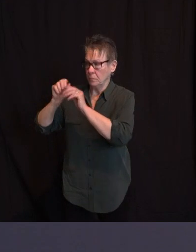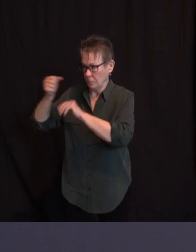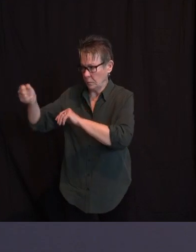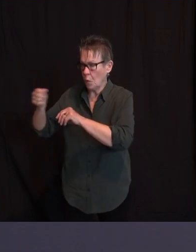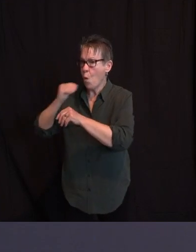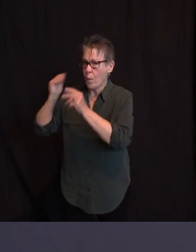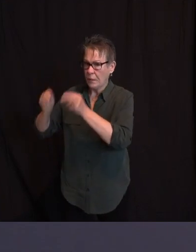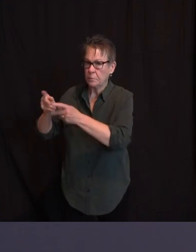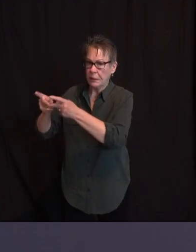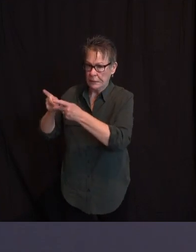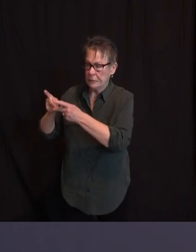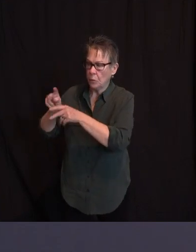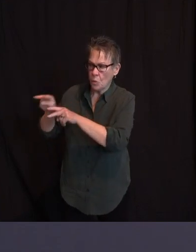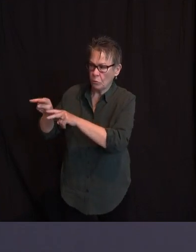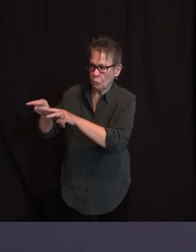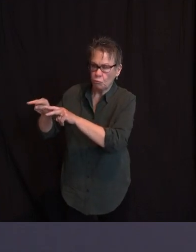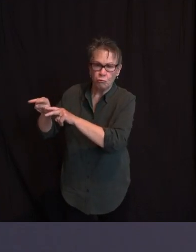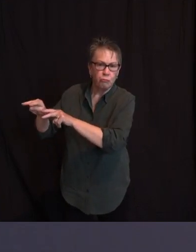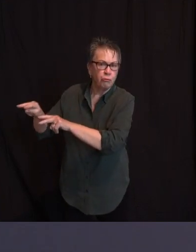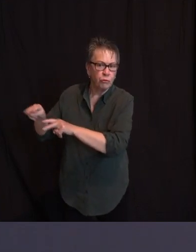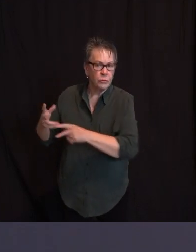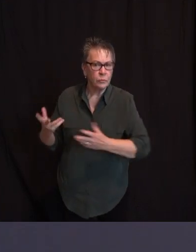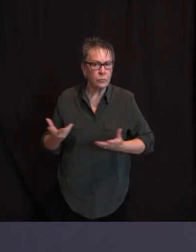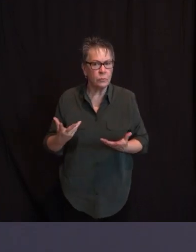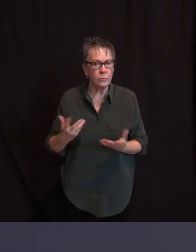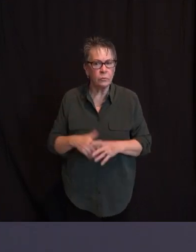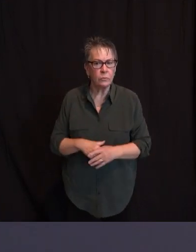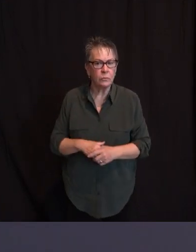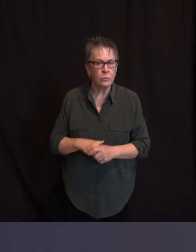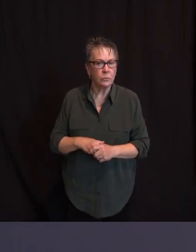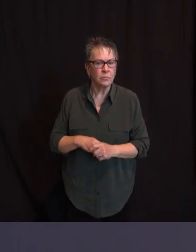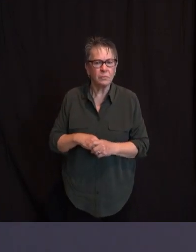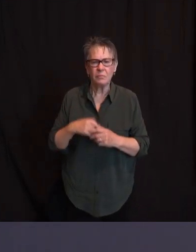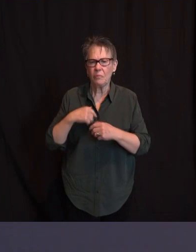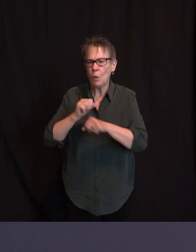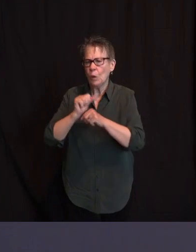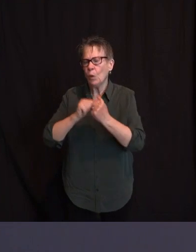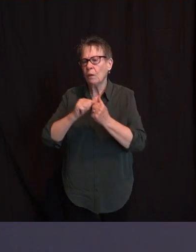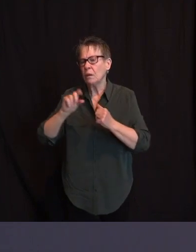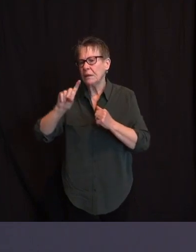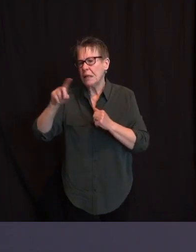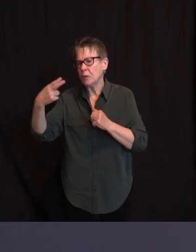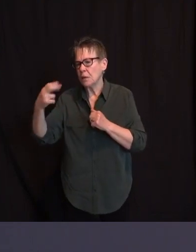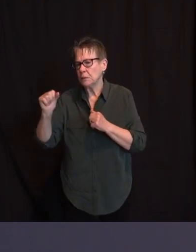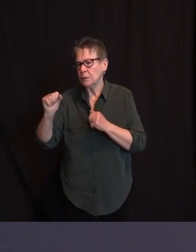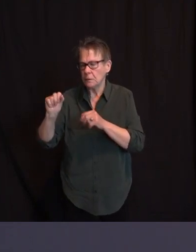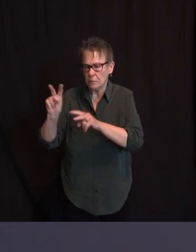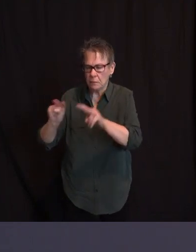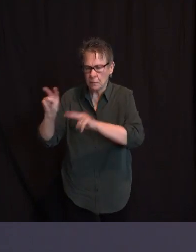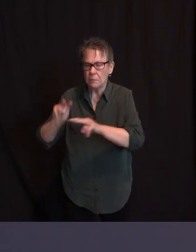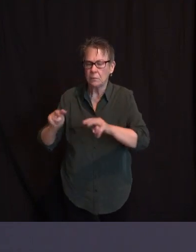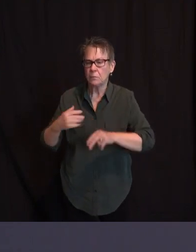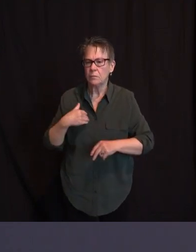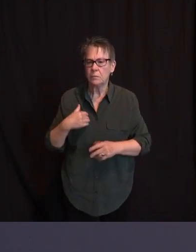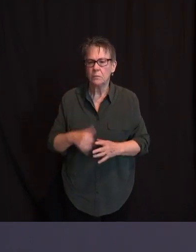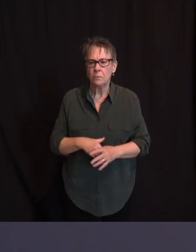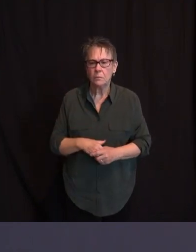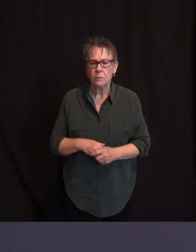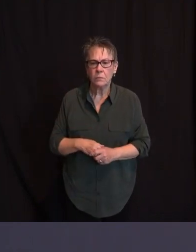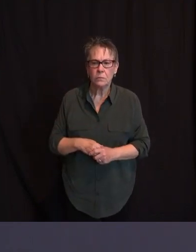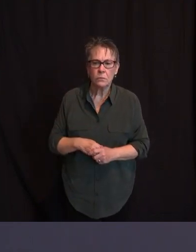but the hotels that we're contracting with have agreed that they would be available for our